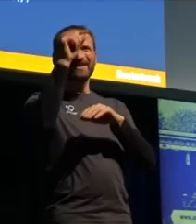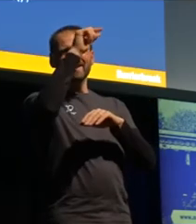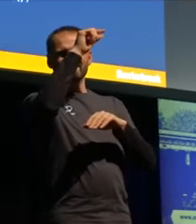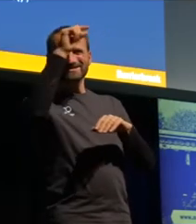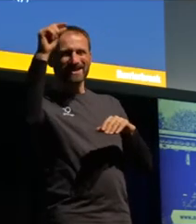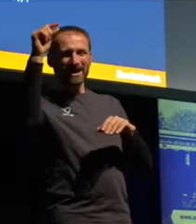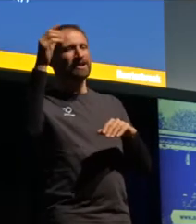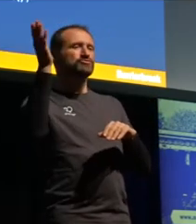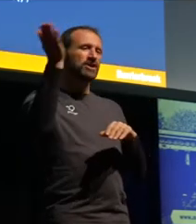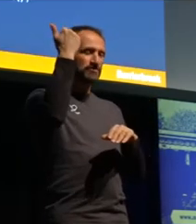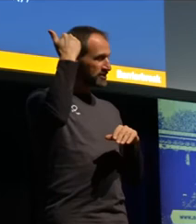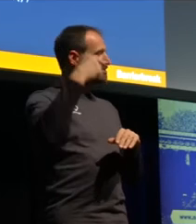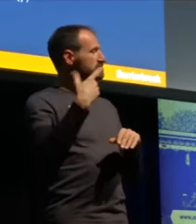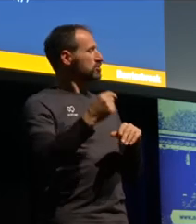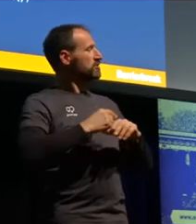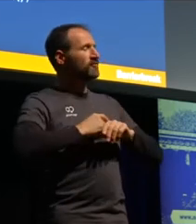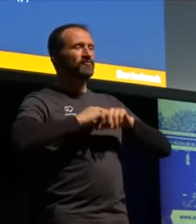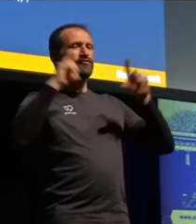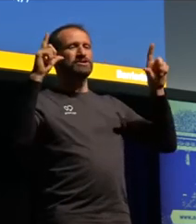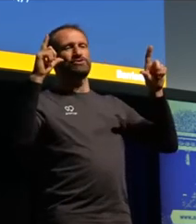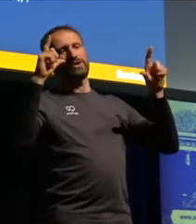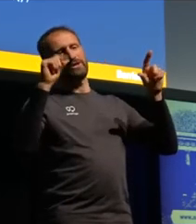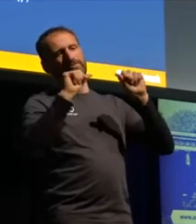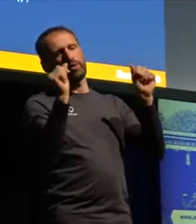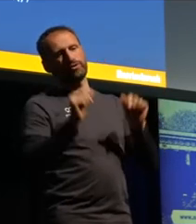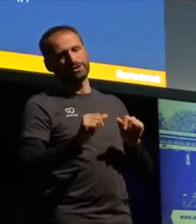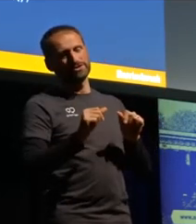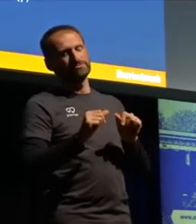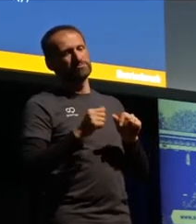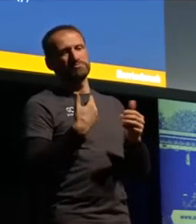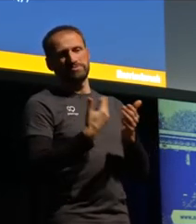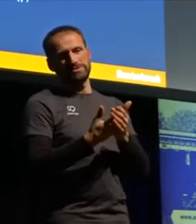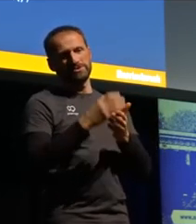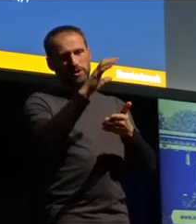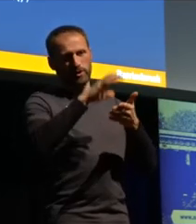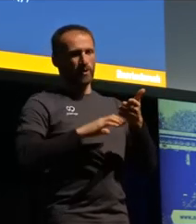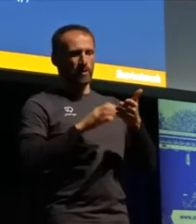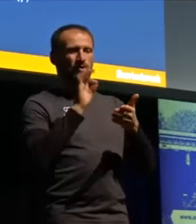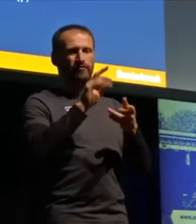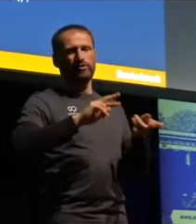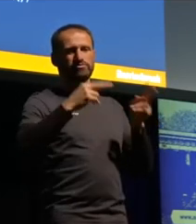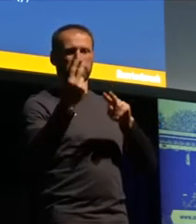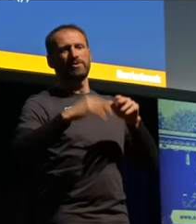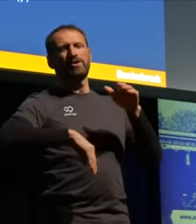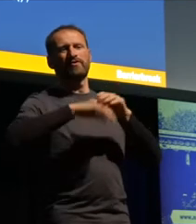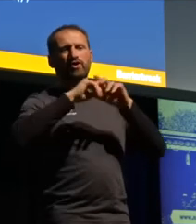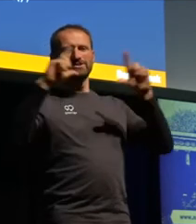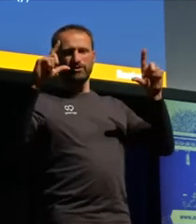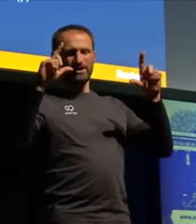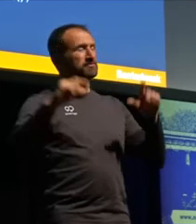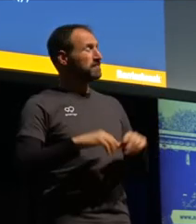So you can go into full screen mode for that. So this is the code for going into full screen mode. Now the thing is